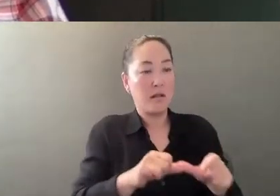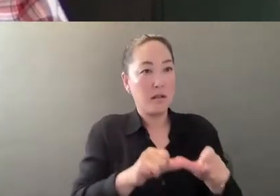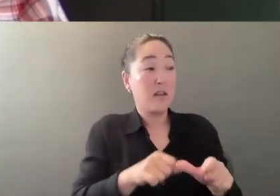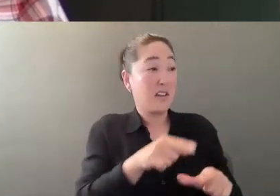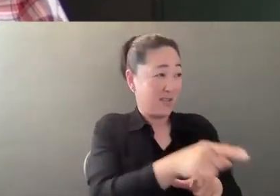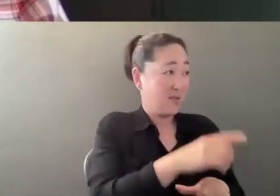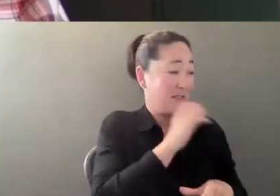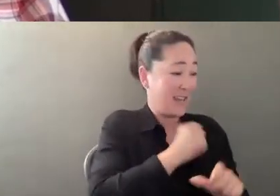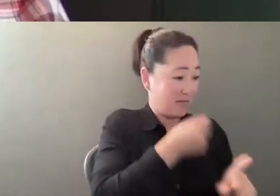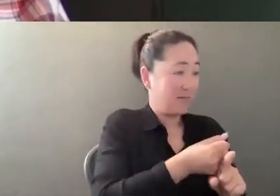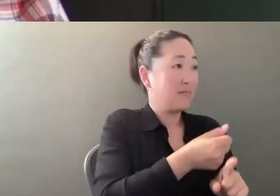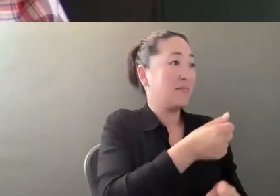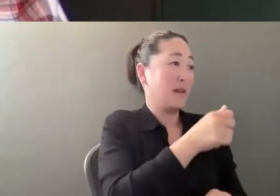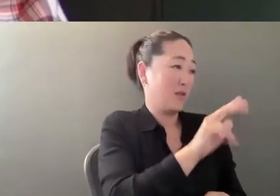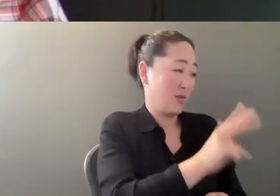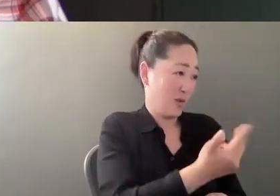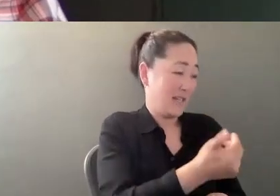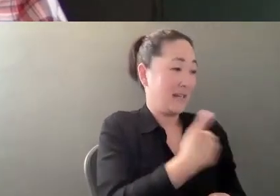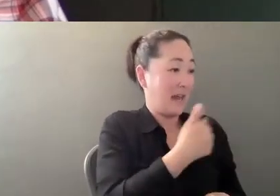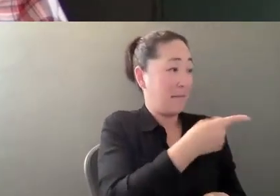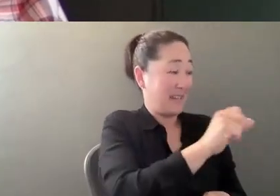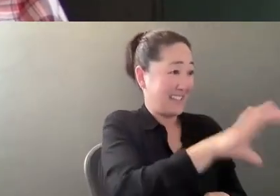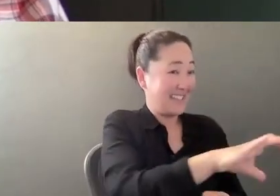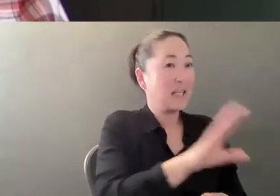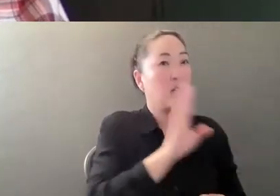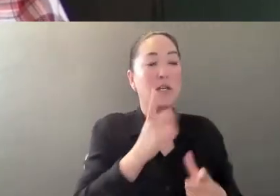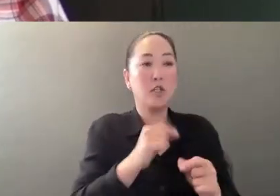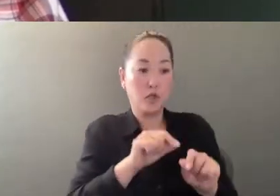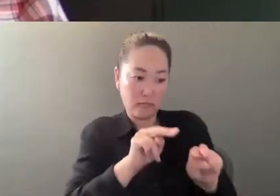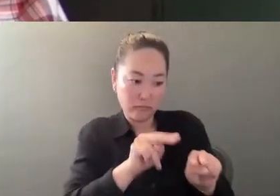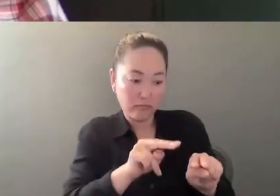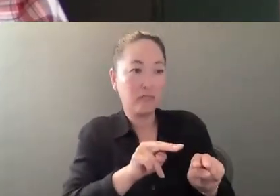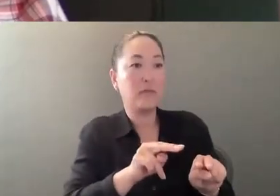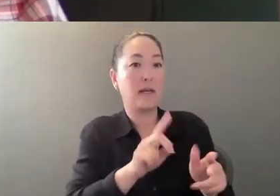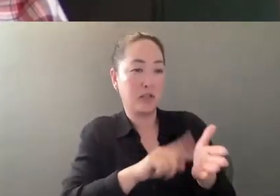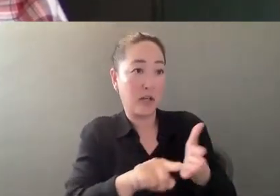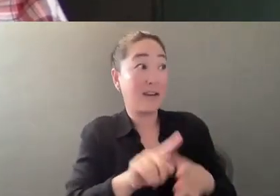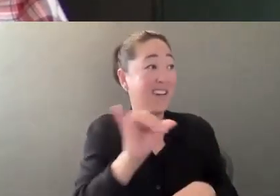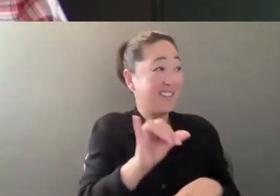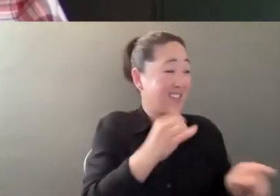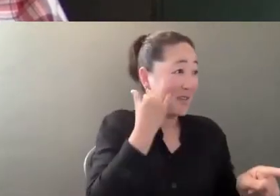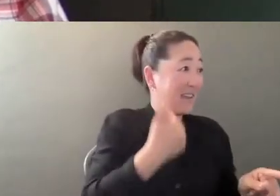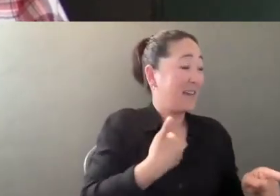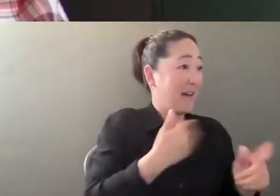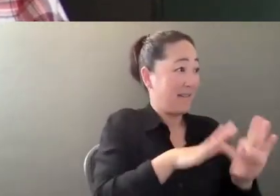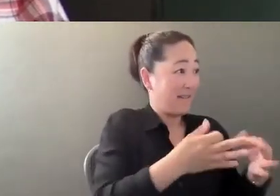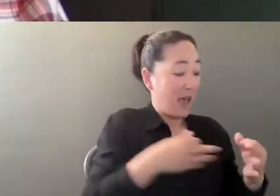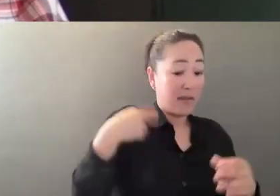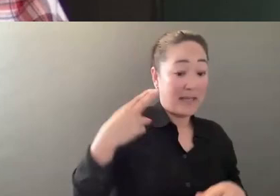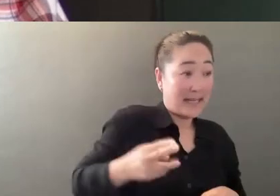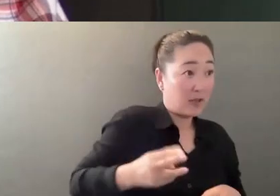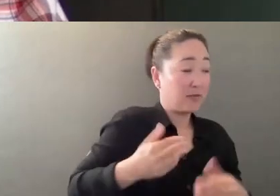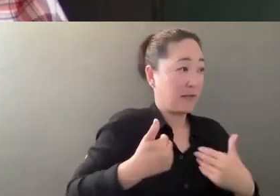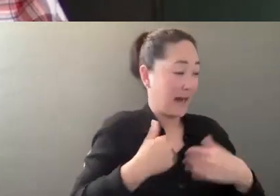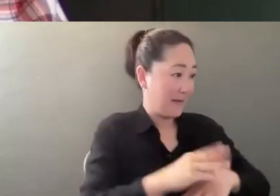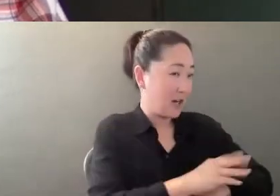10 years ago, we would start implementing the regular screening. If there's a family member who was diagnosed with colon cancer at less than 50 years old, or if you're someone